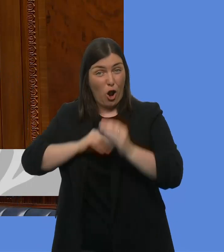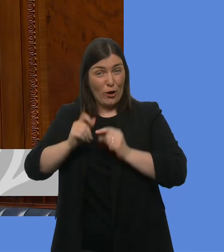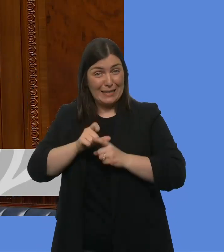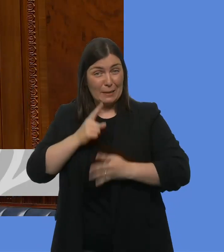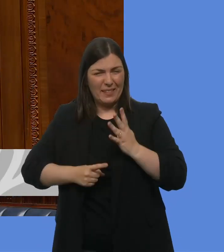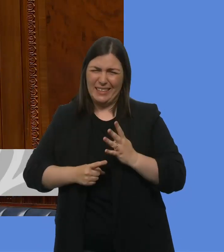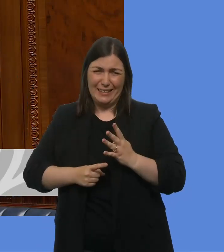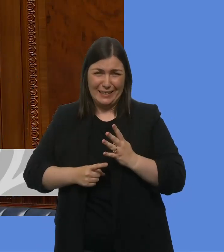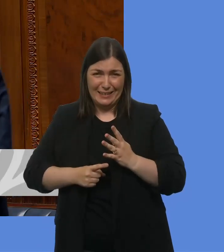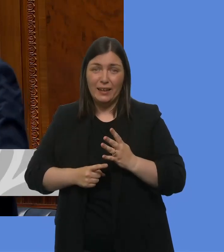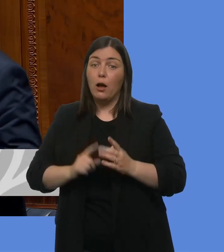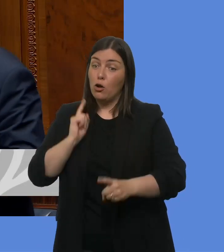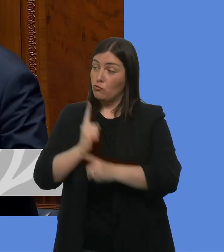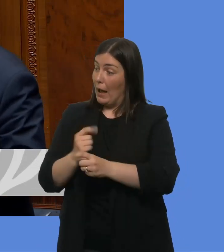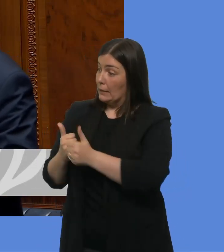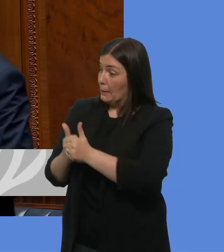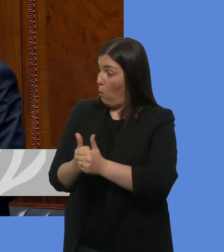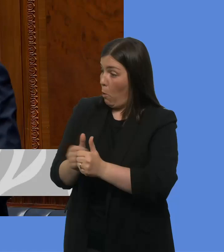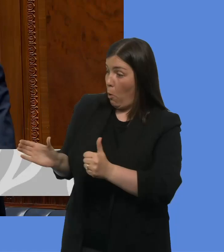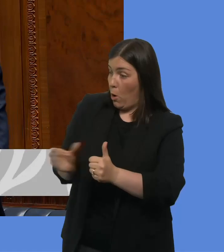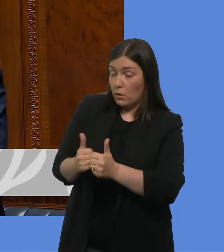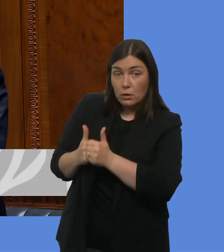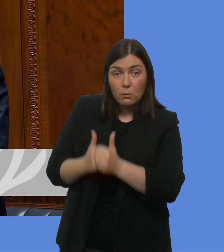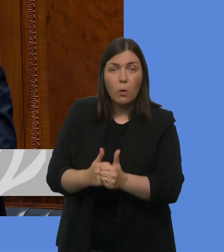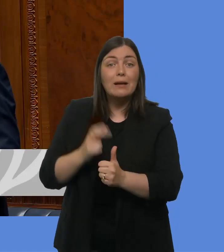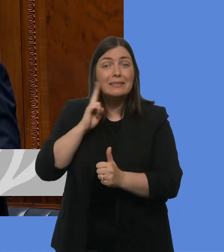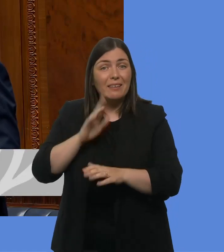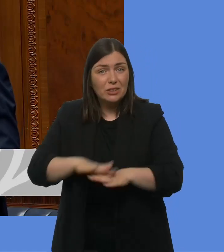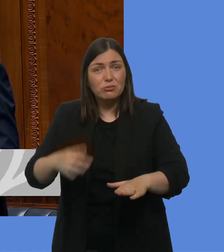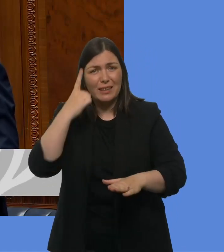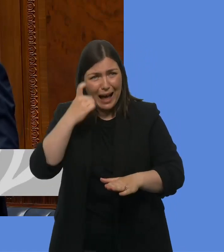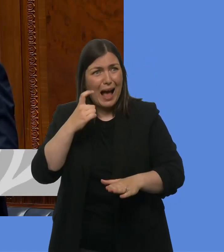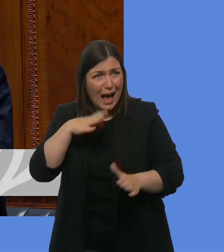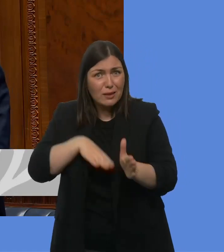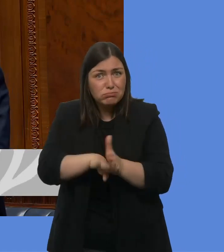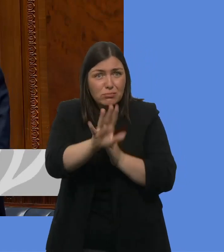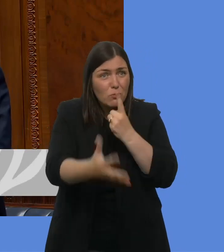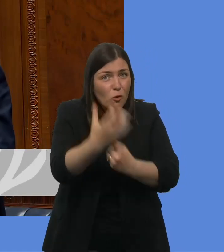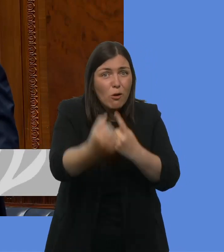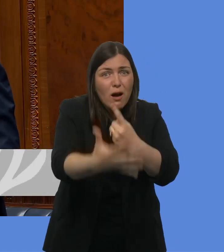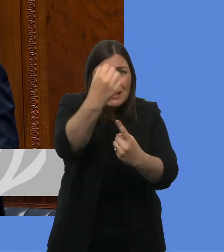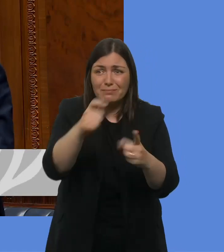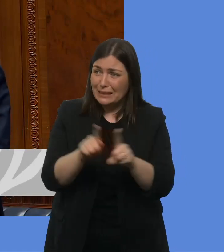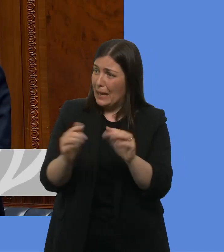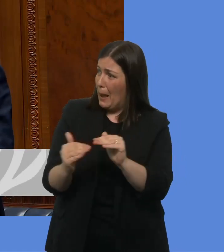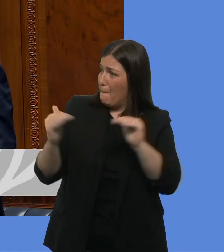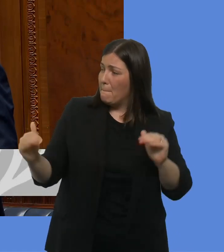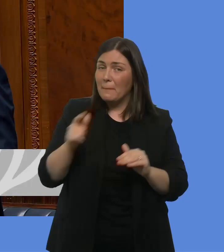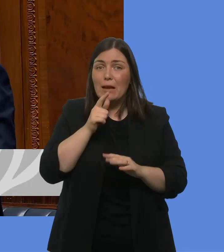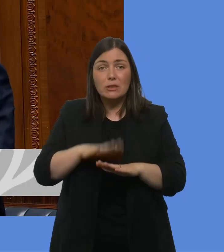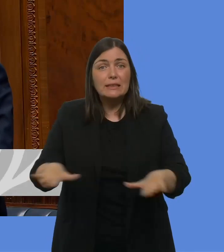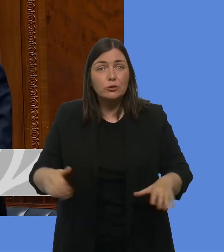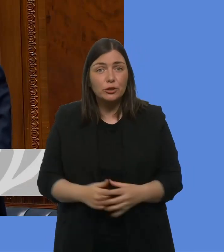support, deaf children can make the same progress as hearing children of similar cognitive ability. I believe that Northern